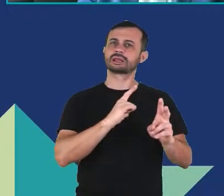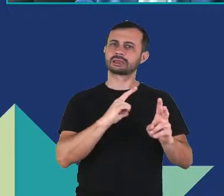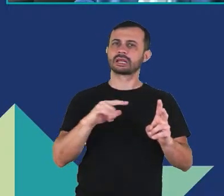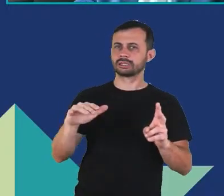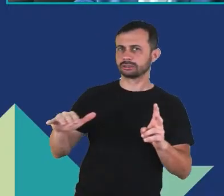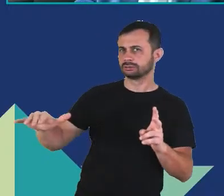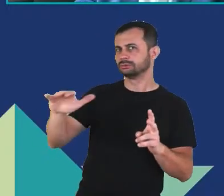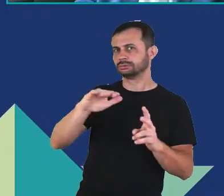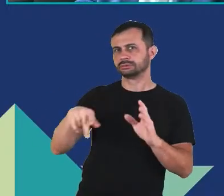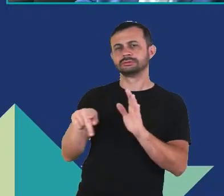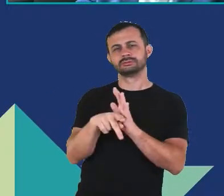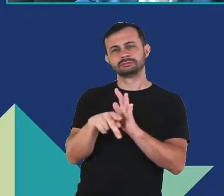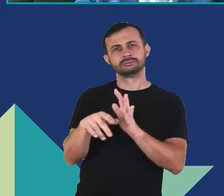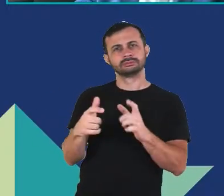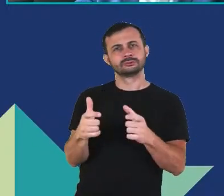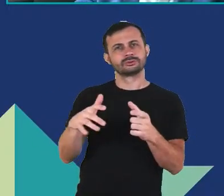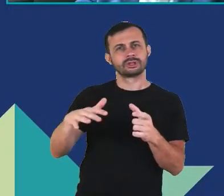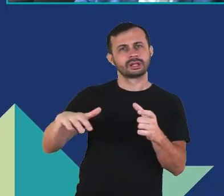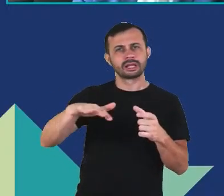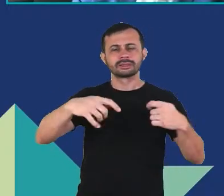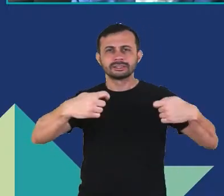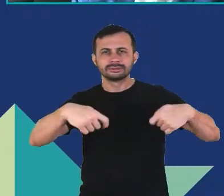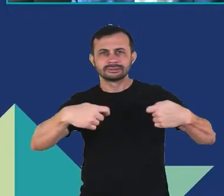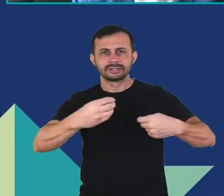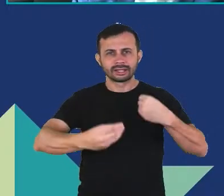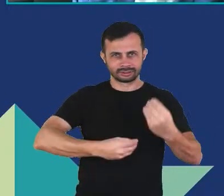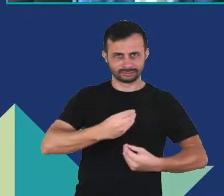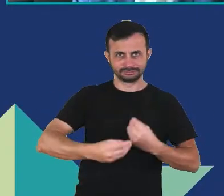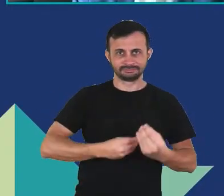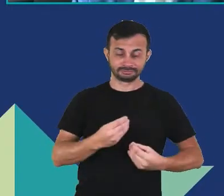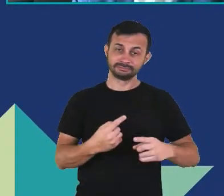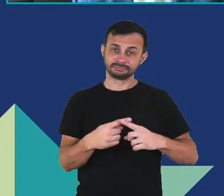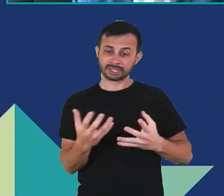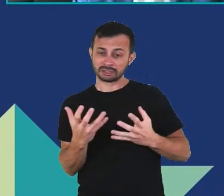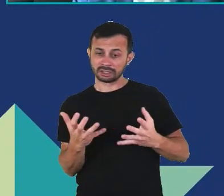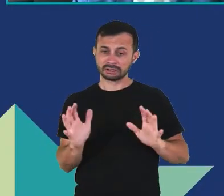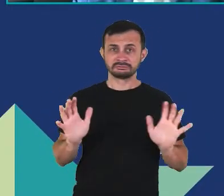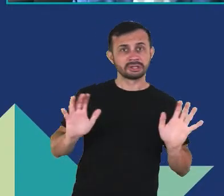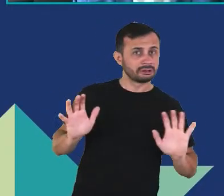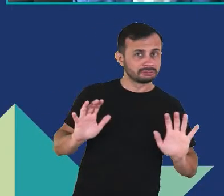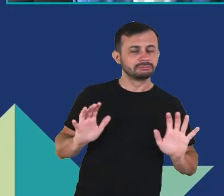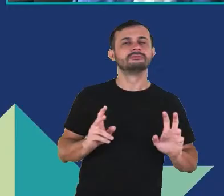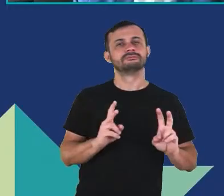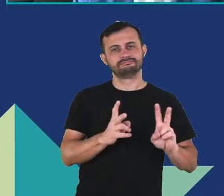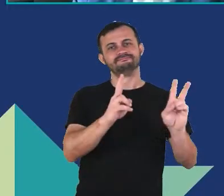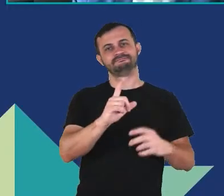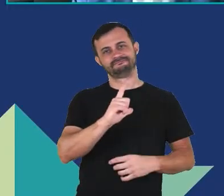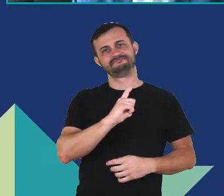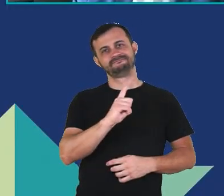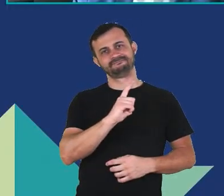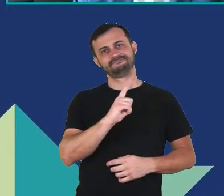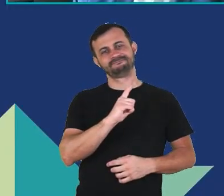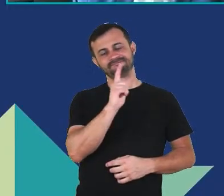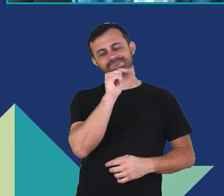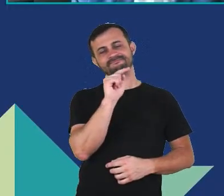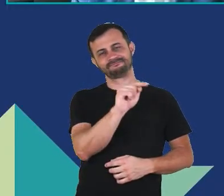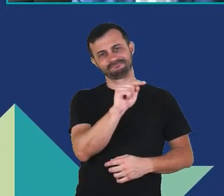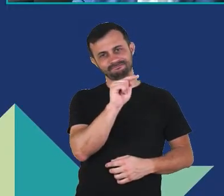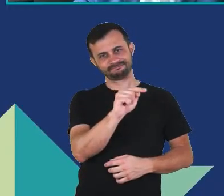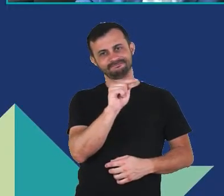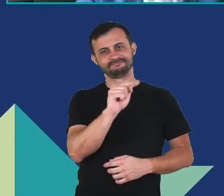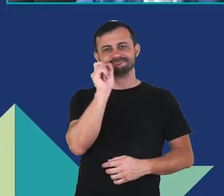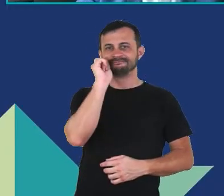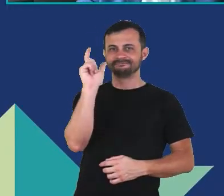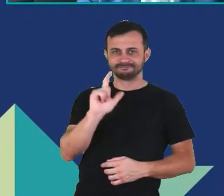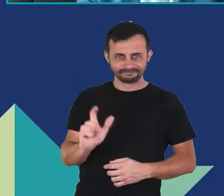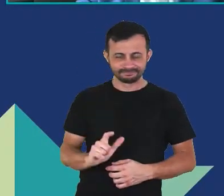So whether you like it or not, there's still water in the blue color, and you still have dams